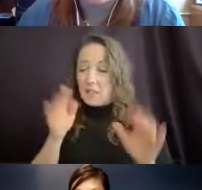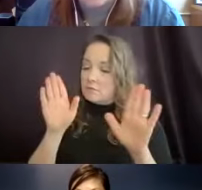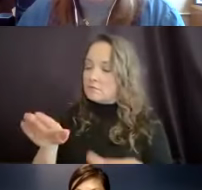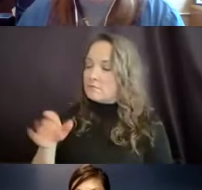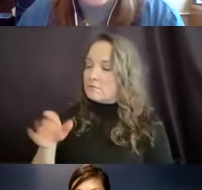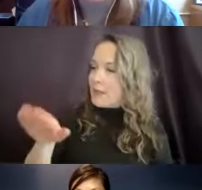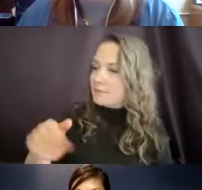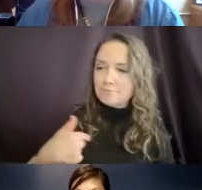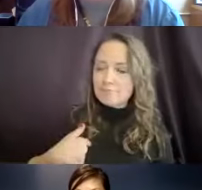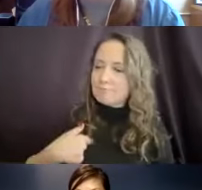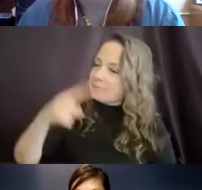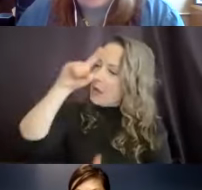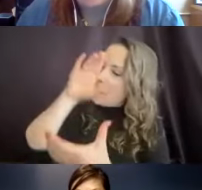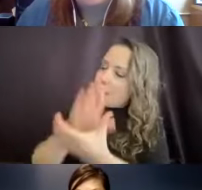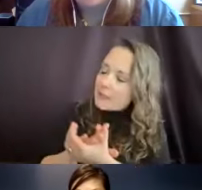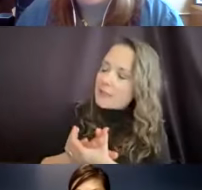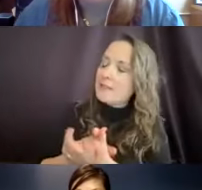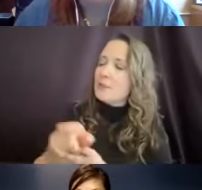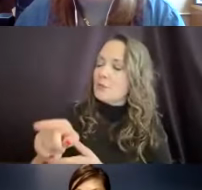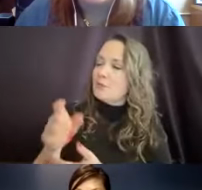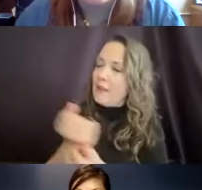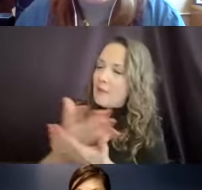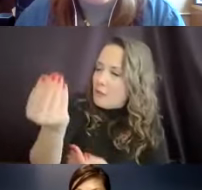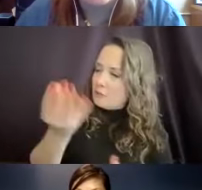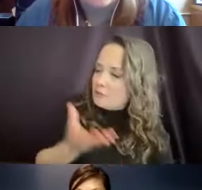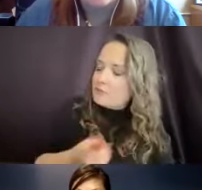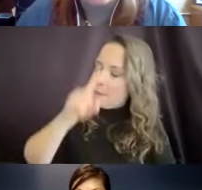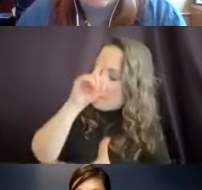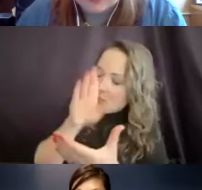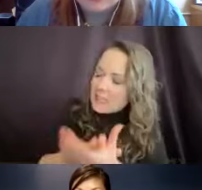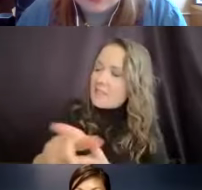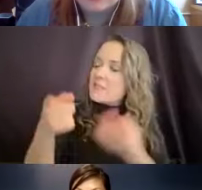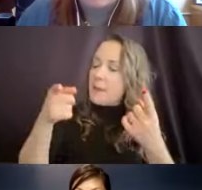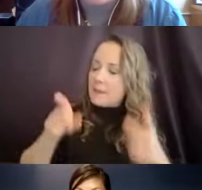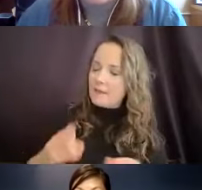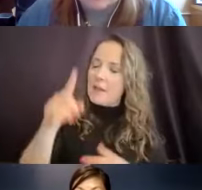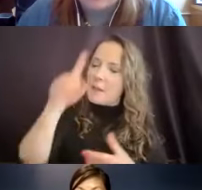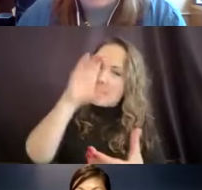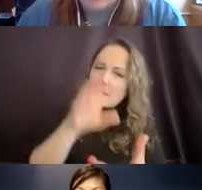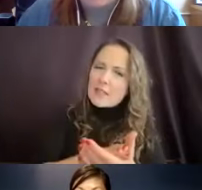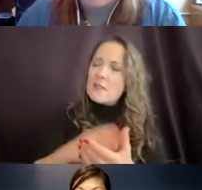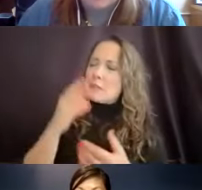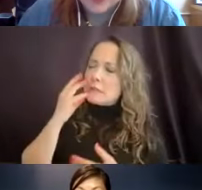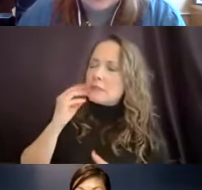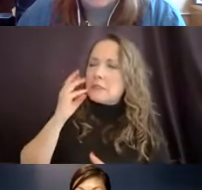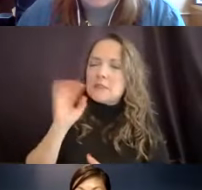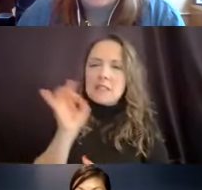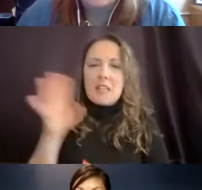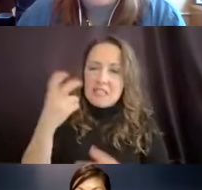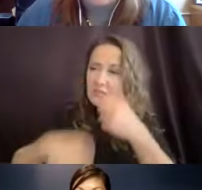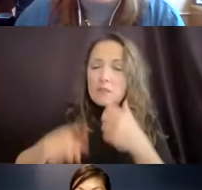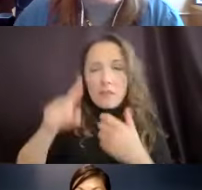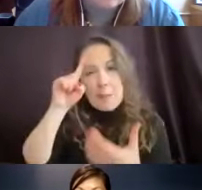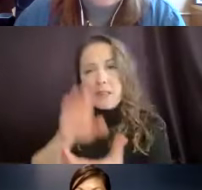person, I believe what you are telling me. I believe that this thing that you're going through is as difficult for you as you say it